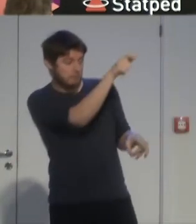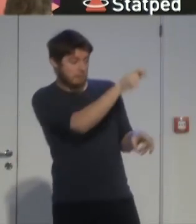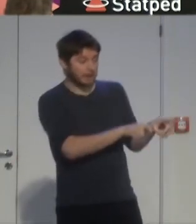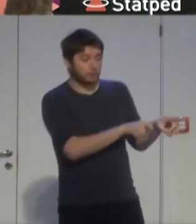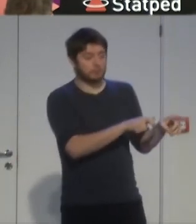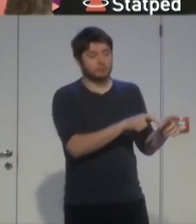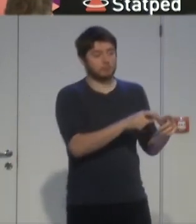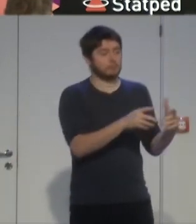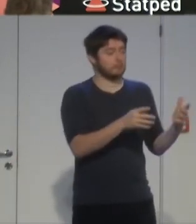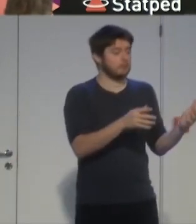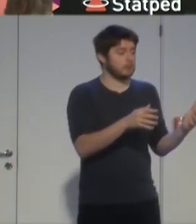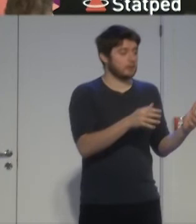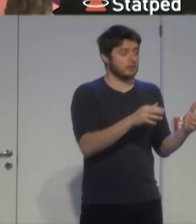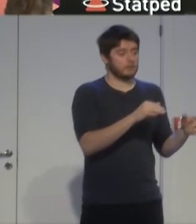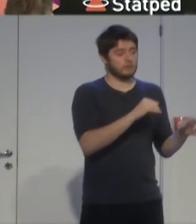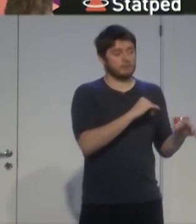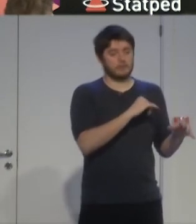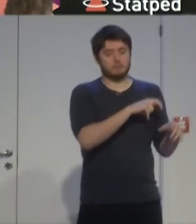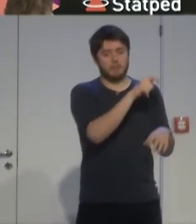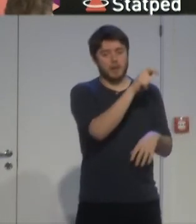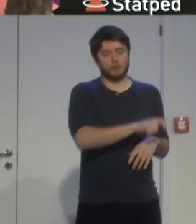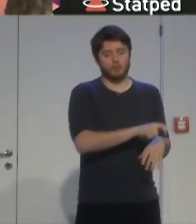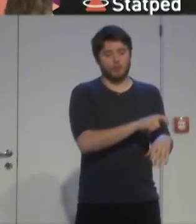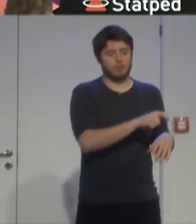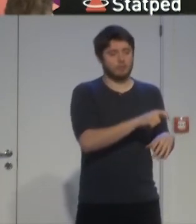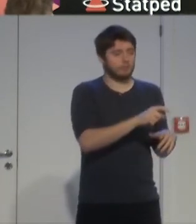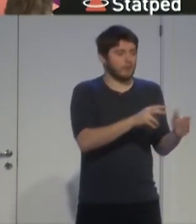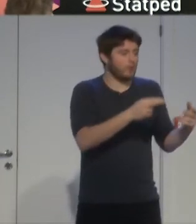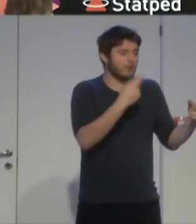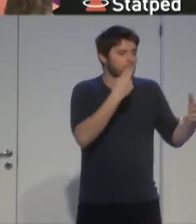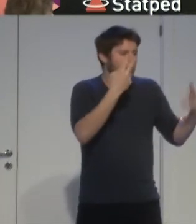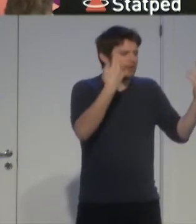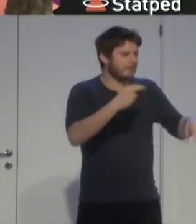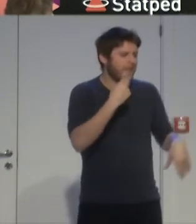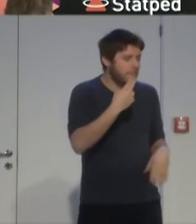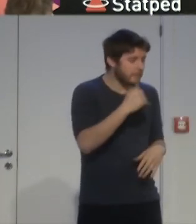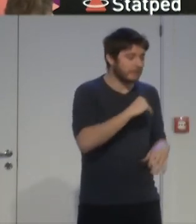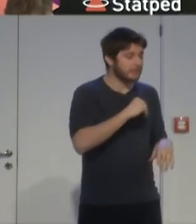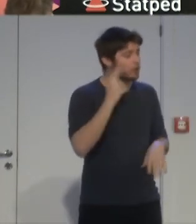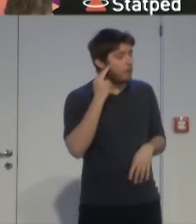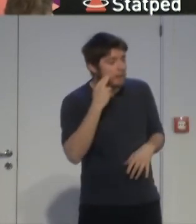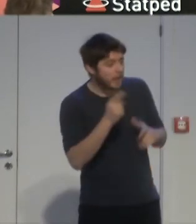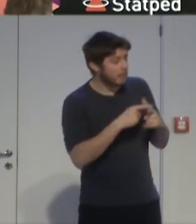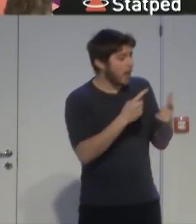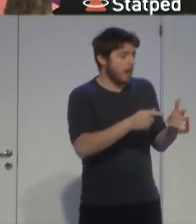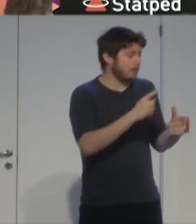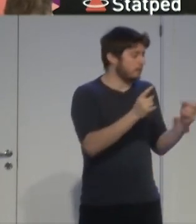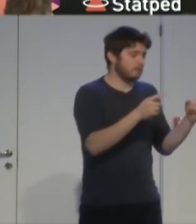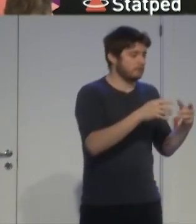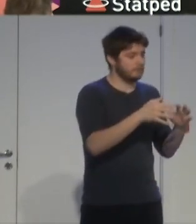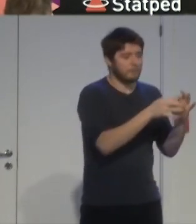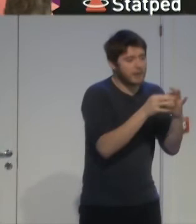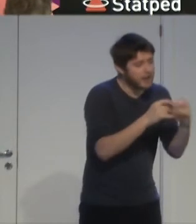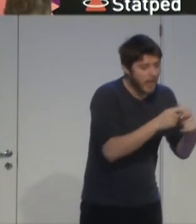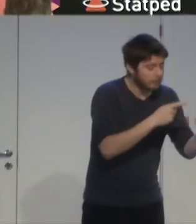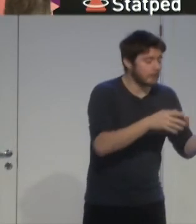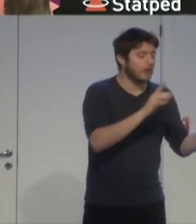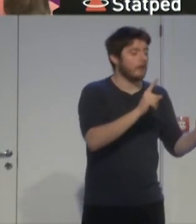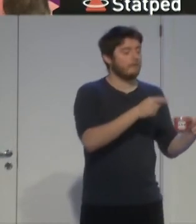it is a sighted hearing person or any person or a deafblind person, we can observe